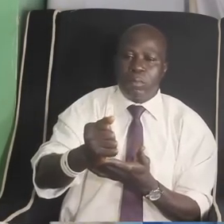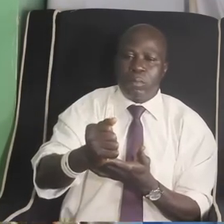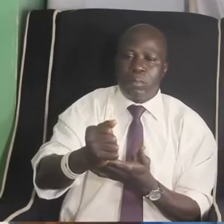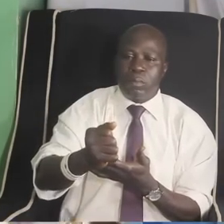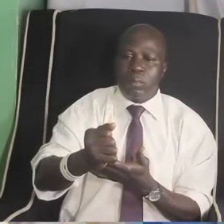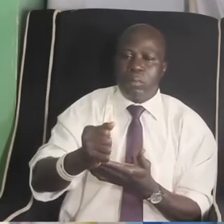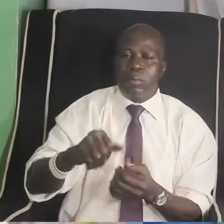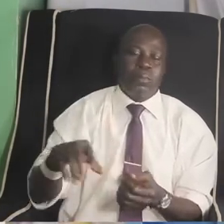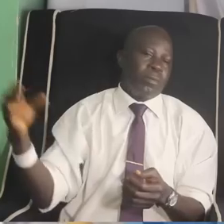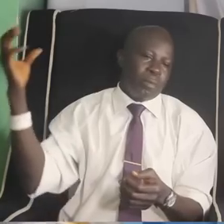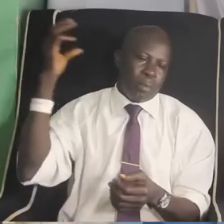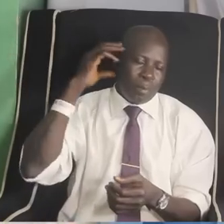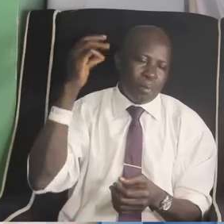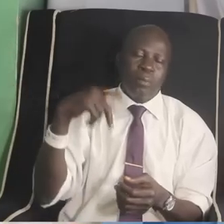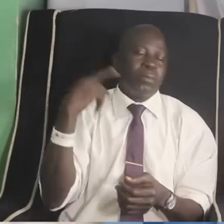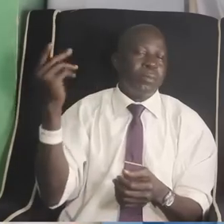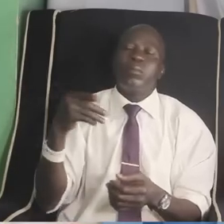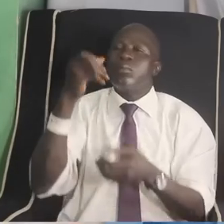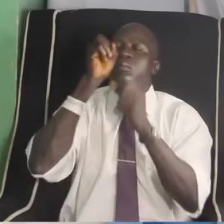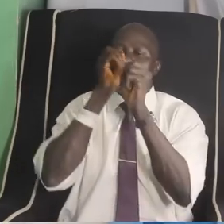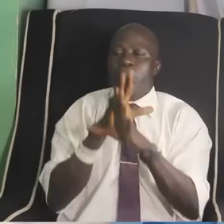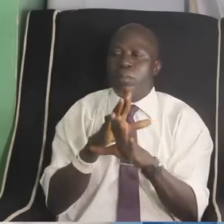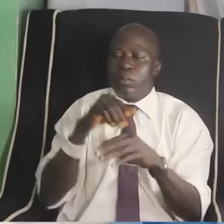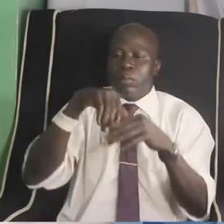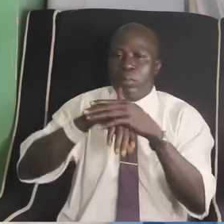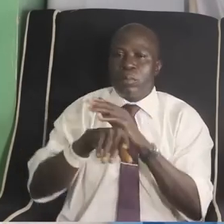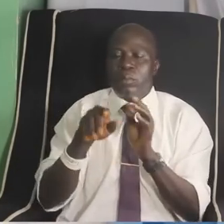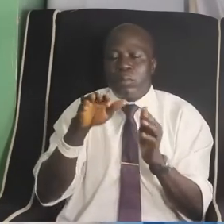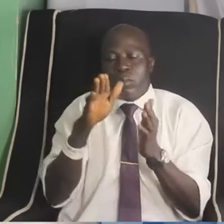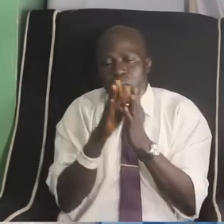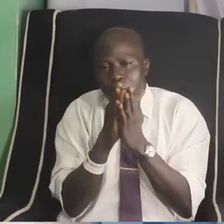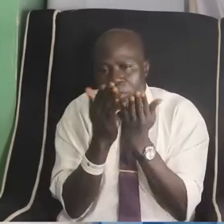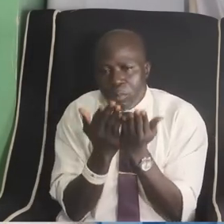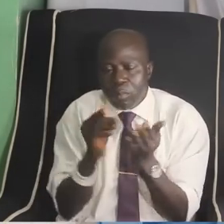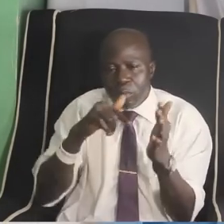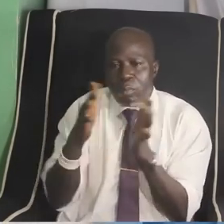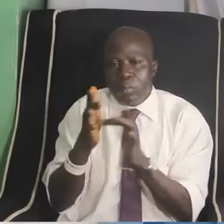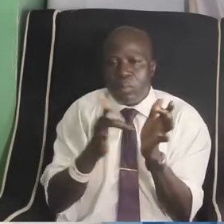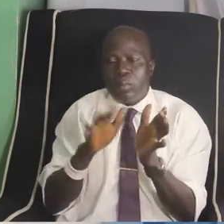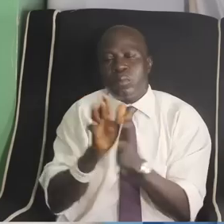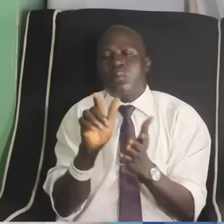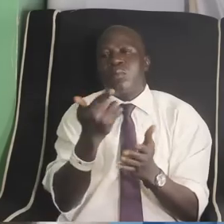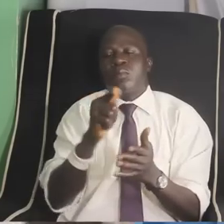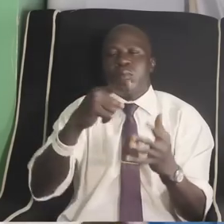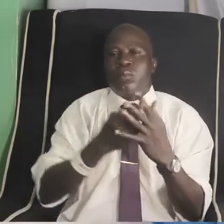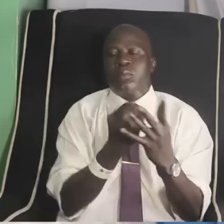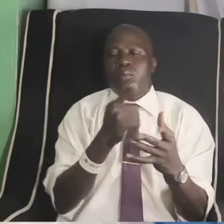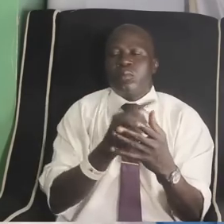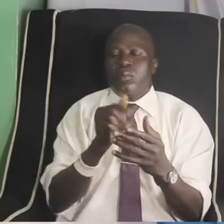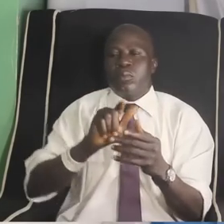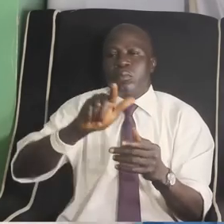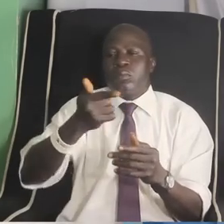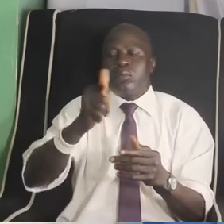locate your life. Lead it to this great blessing. In Genesis chapter 27. In the book of Genesis chapter 27.